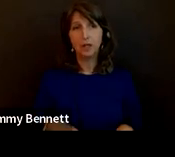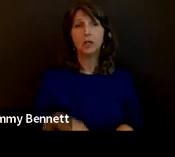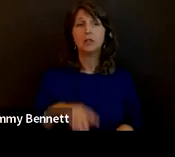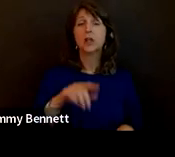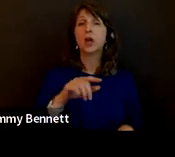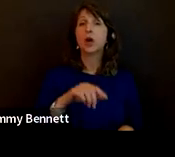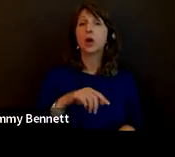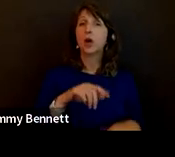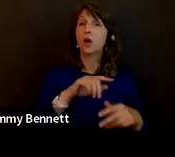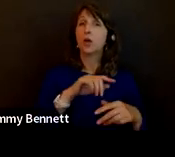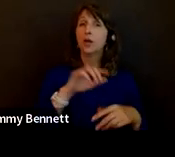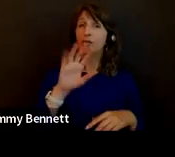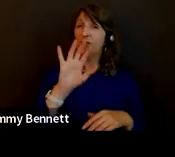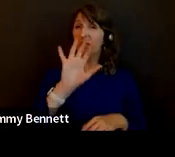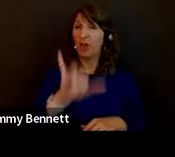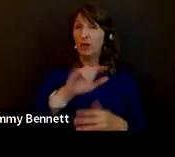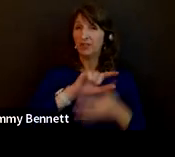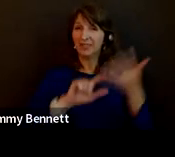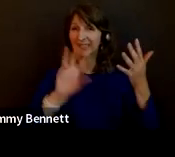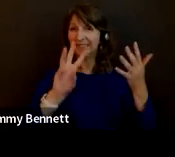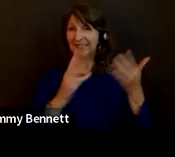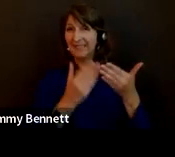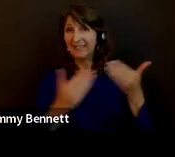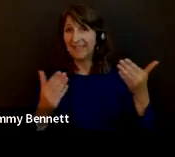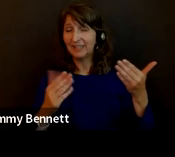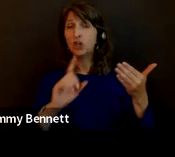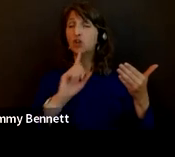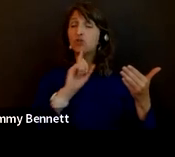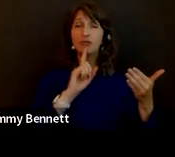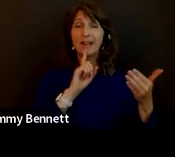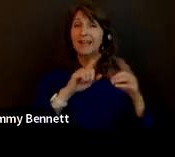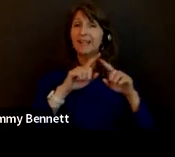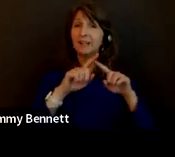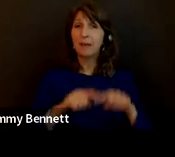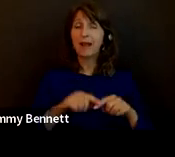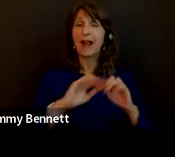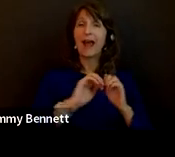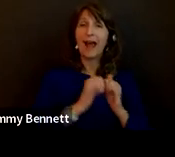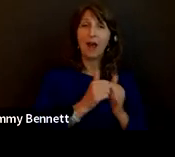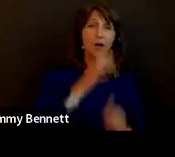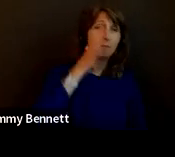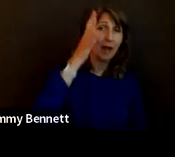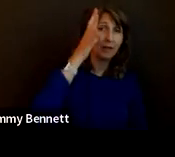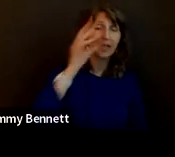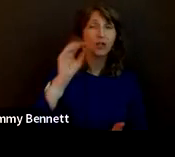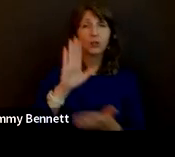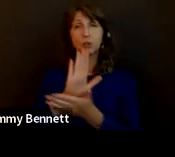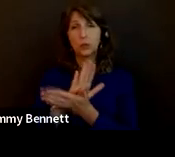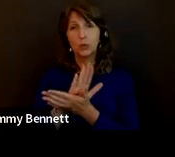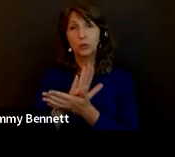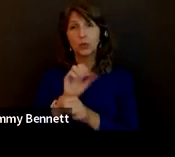of them have to do with how parents and schools work together to meet the needs of children. That's tough. Let's keep going.